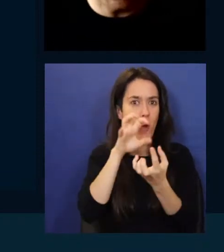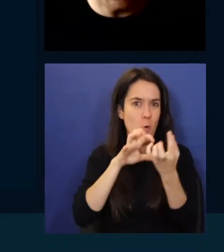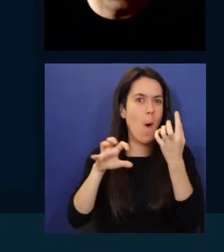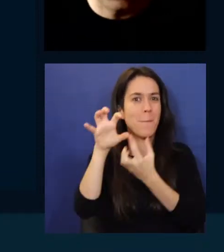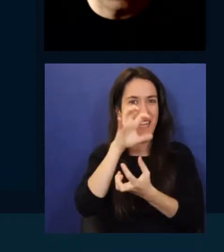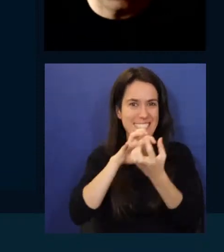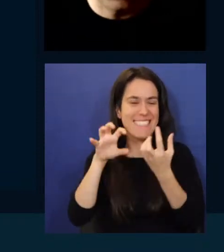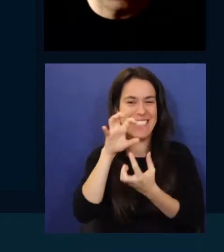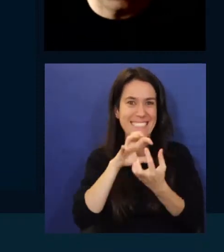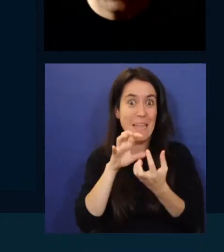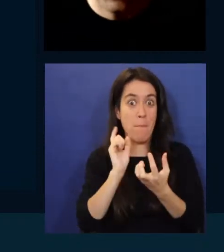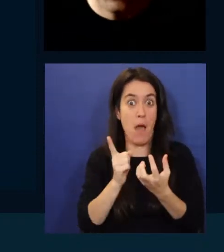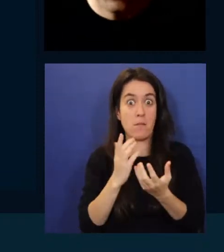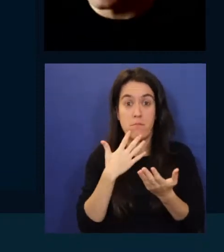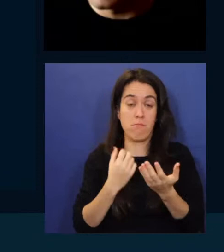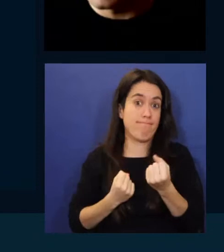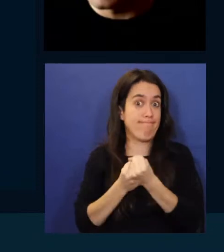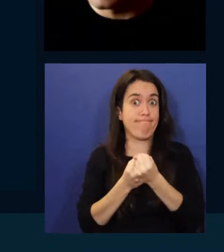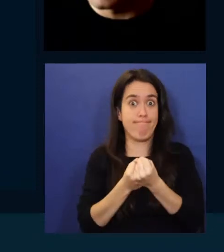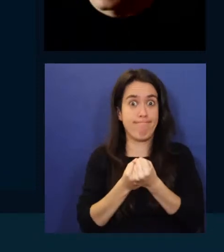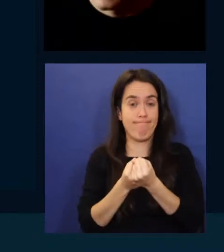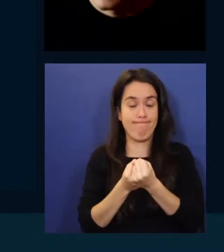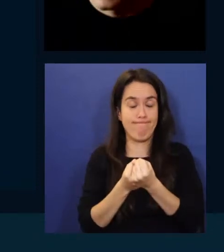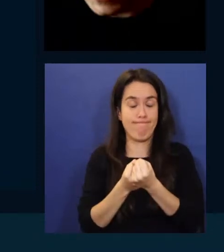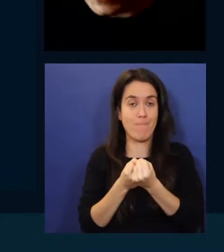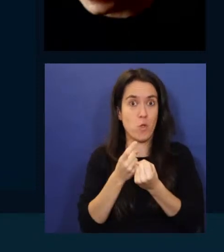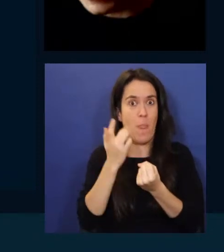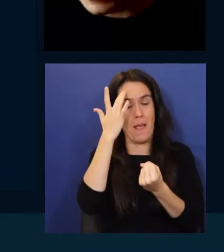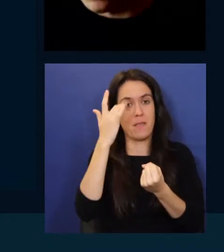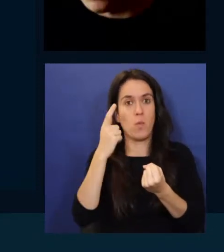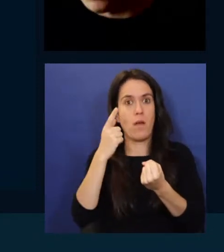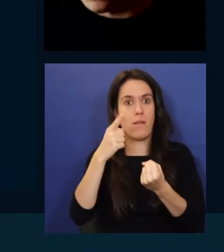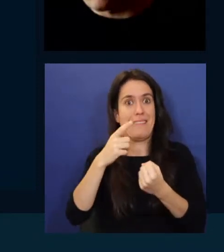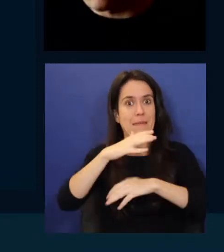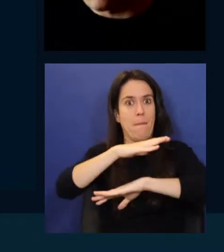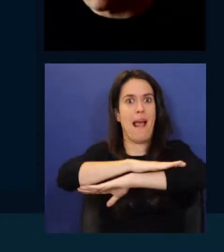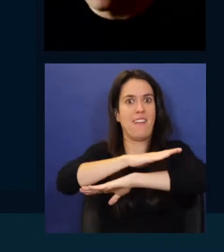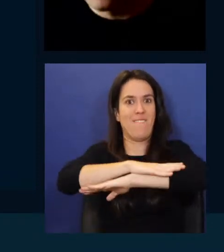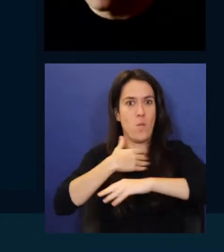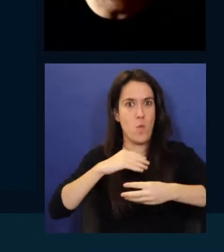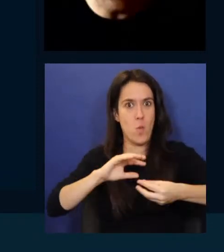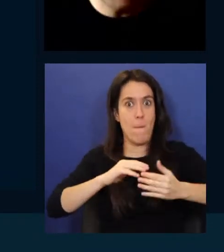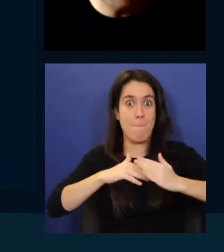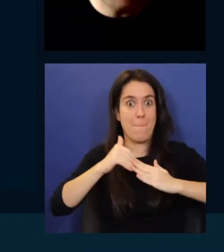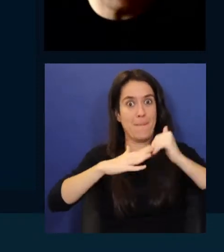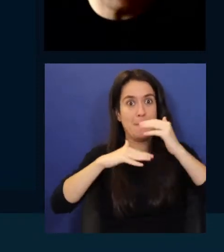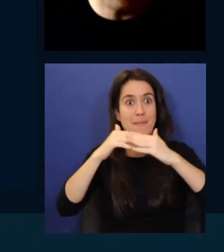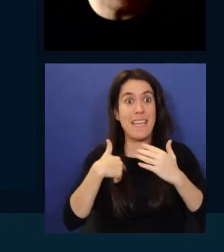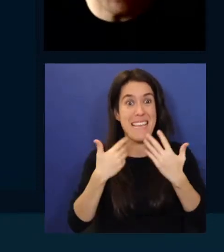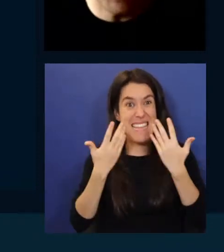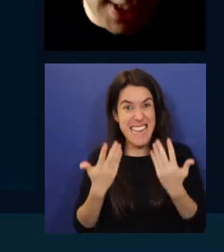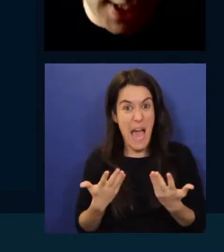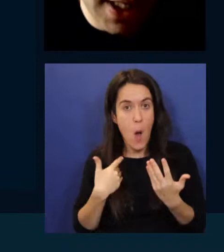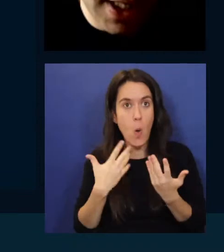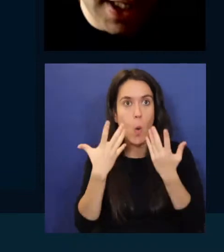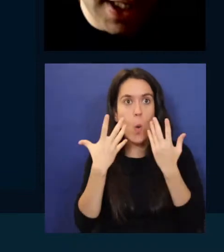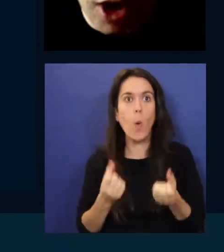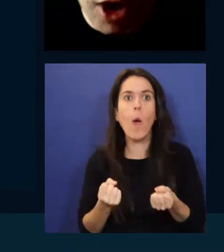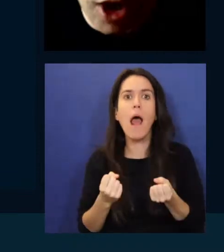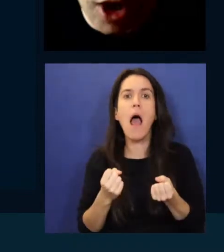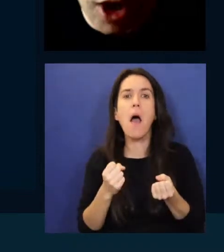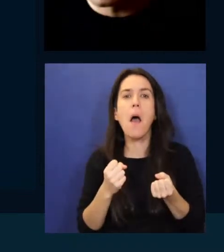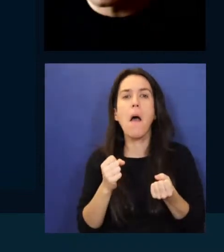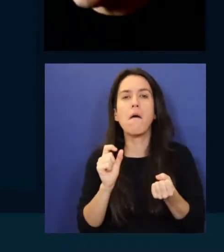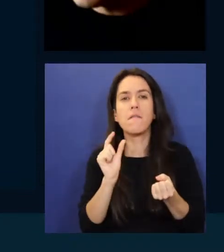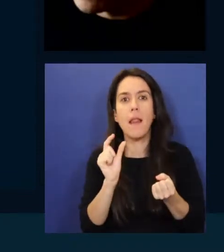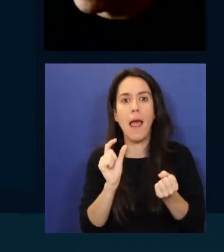that need to be supported. And that's really, the platform that we're building. What we have today is a piece of the puzzle. It's very